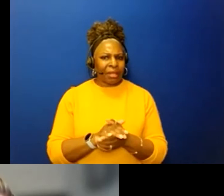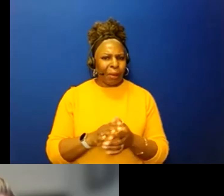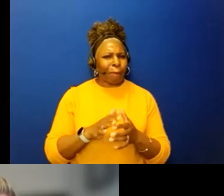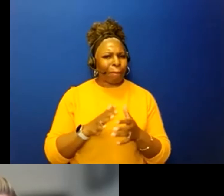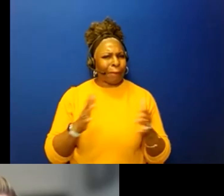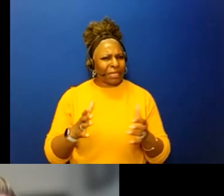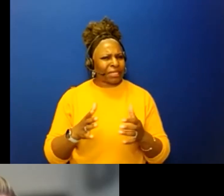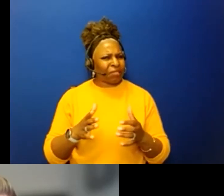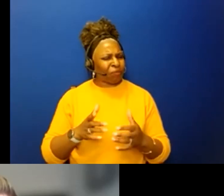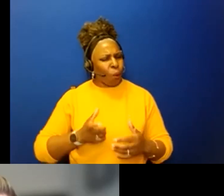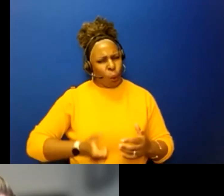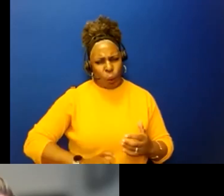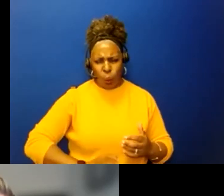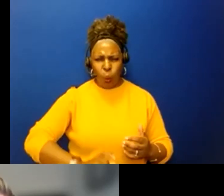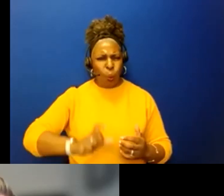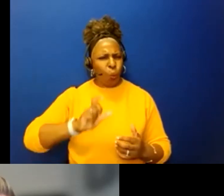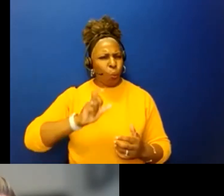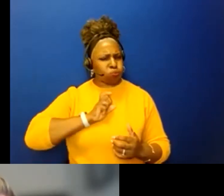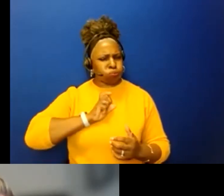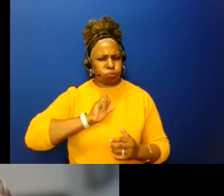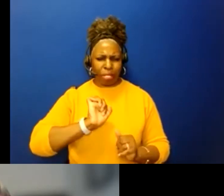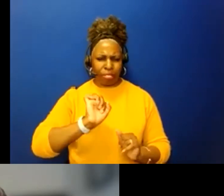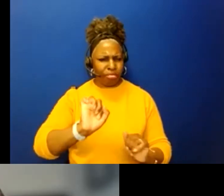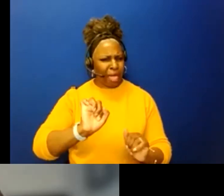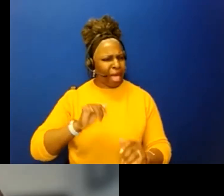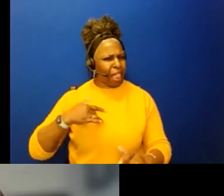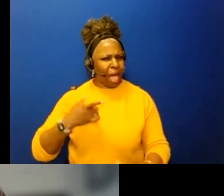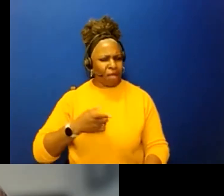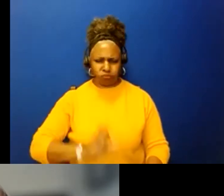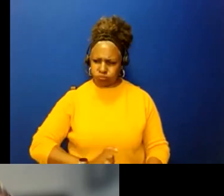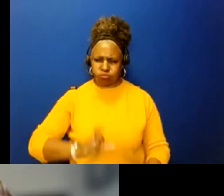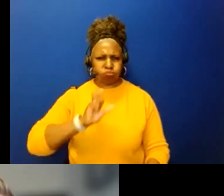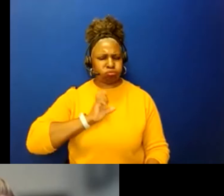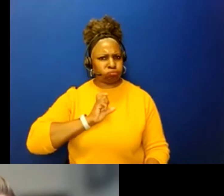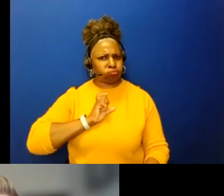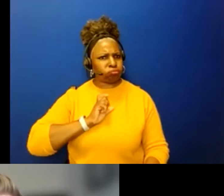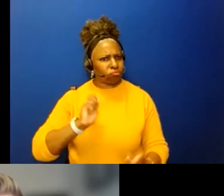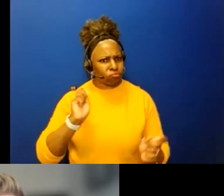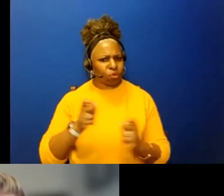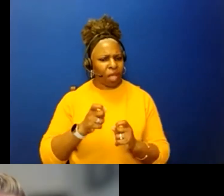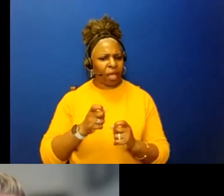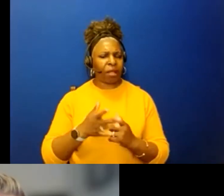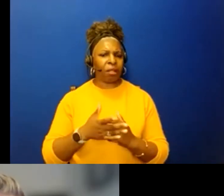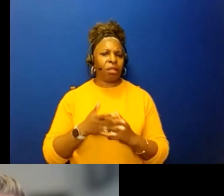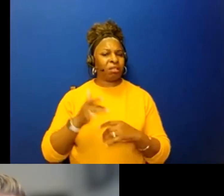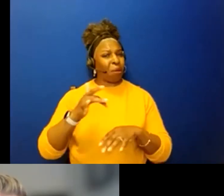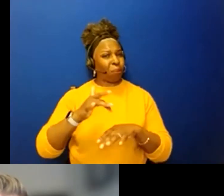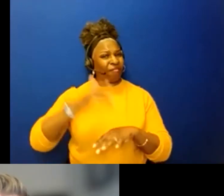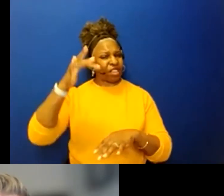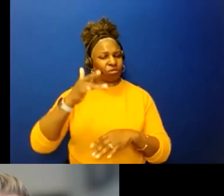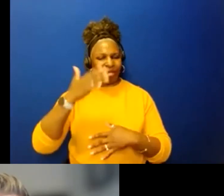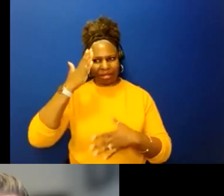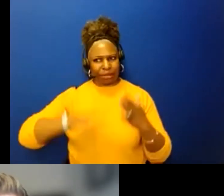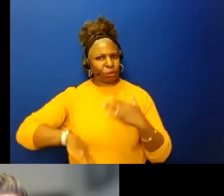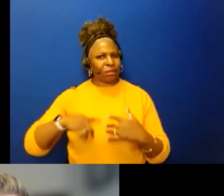confidence. It's a massive part of their lives. And when I say that, I'm speaking from personal and professional experience. So